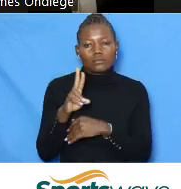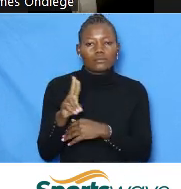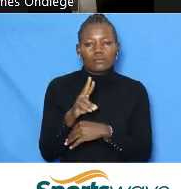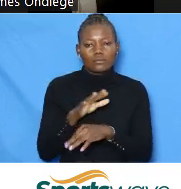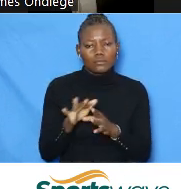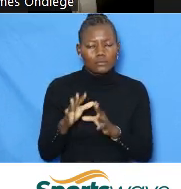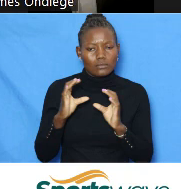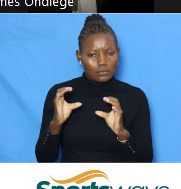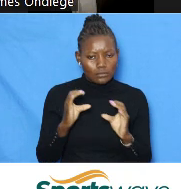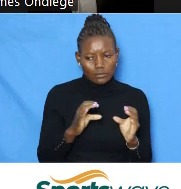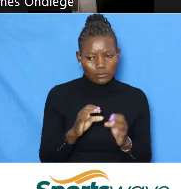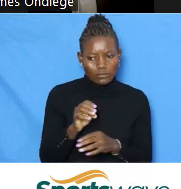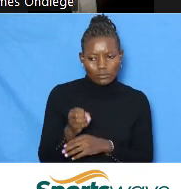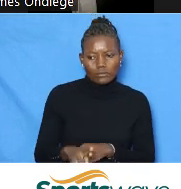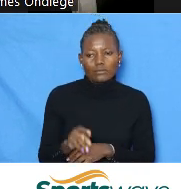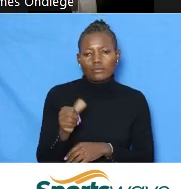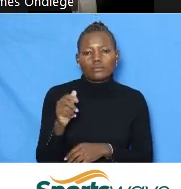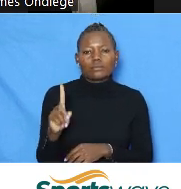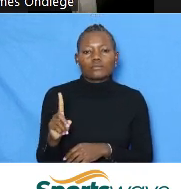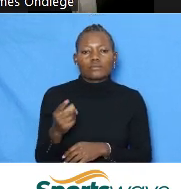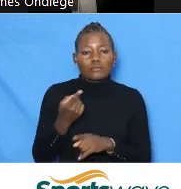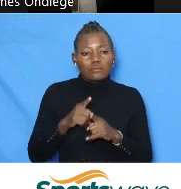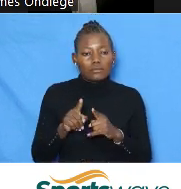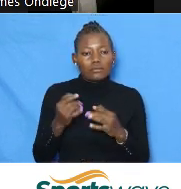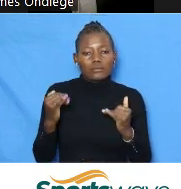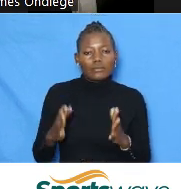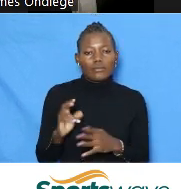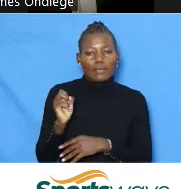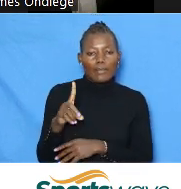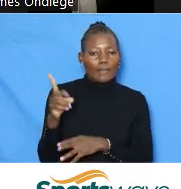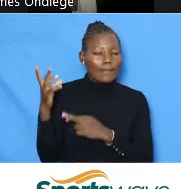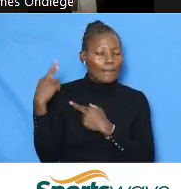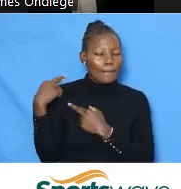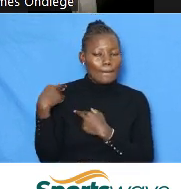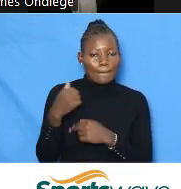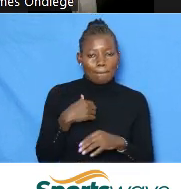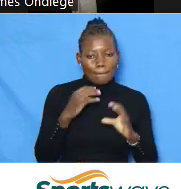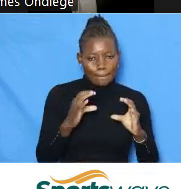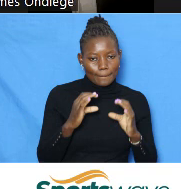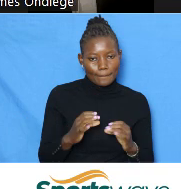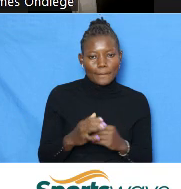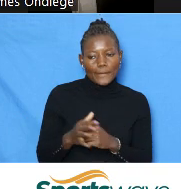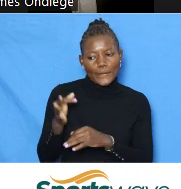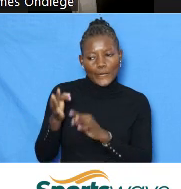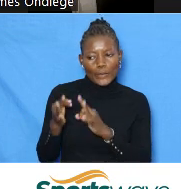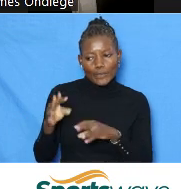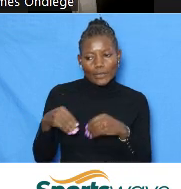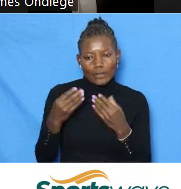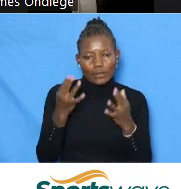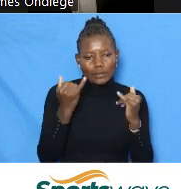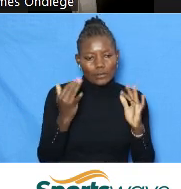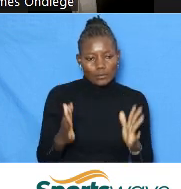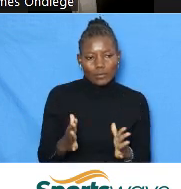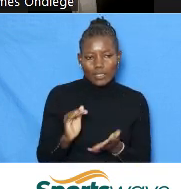Not the coach, not anybody else, but an athlete is responsible for what they take. So as a coach, if you're giving an athlete